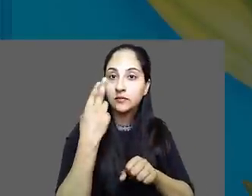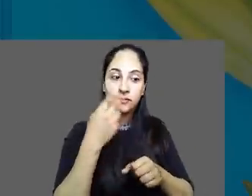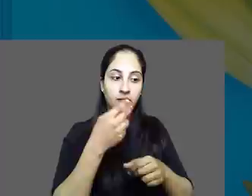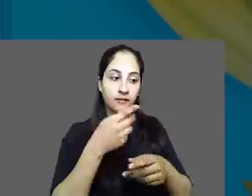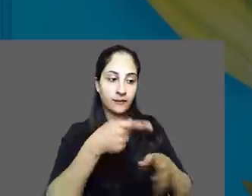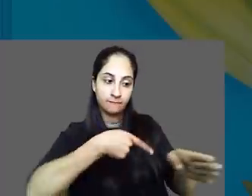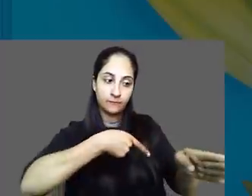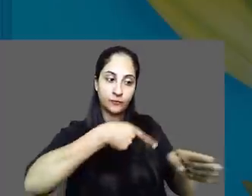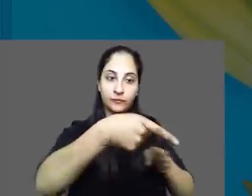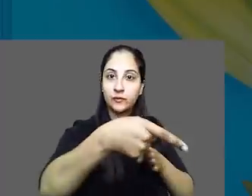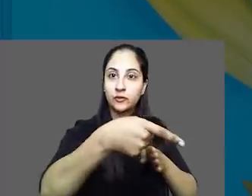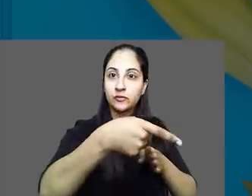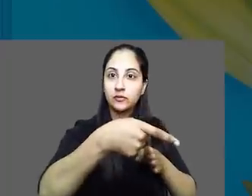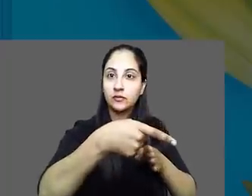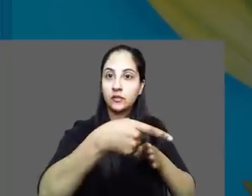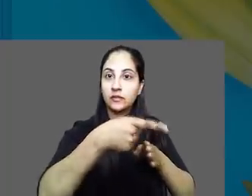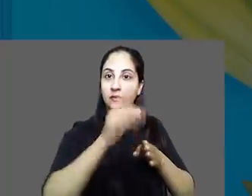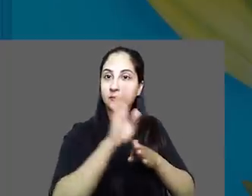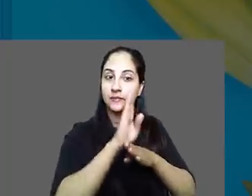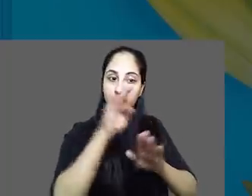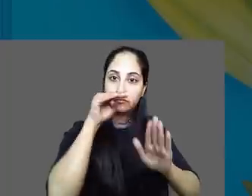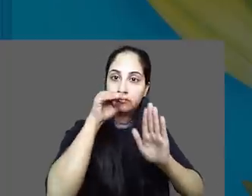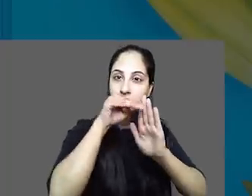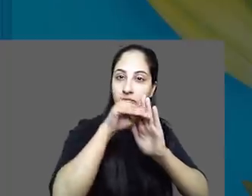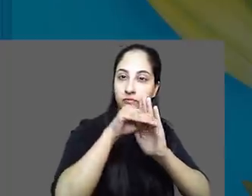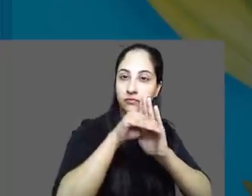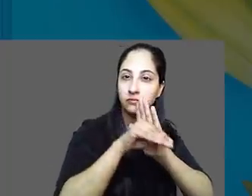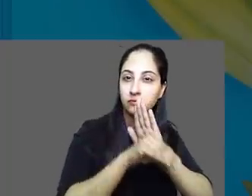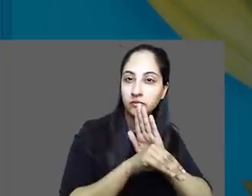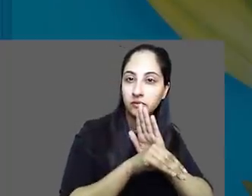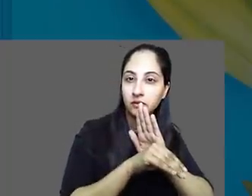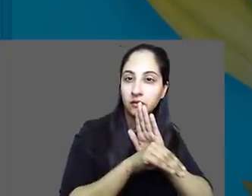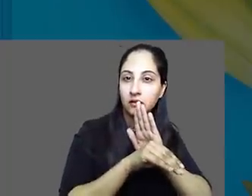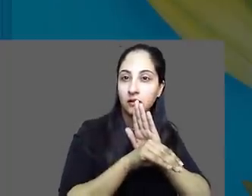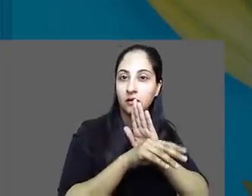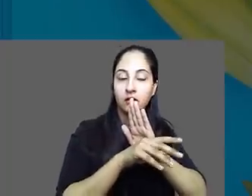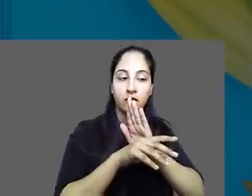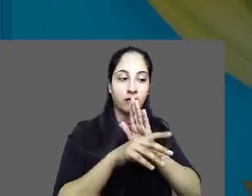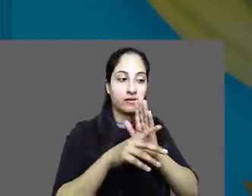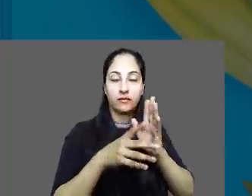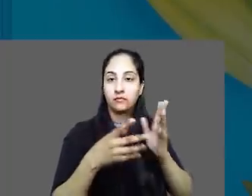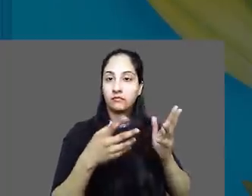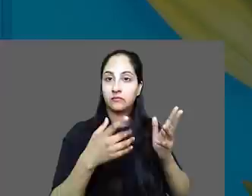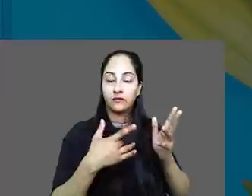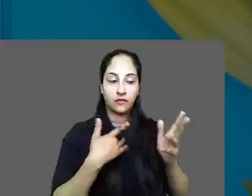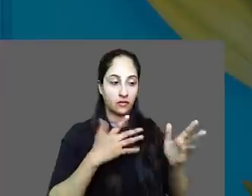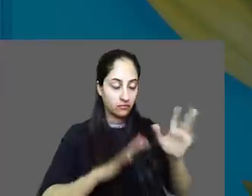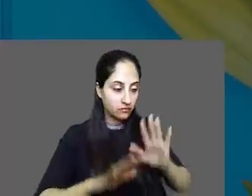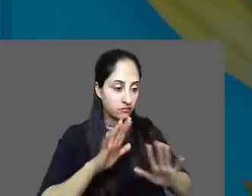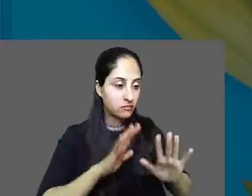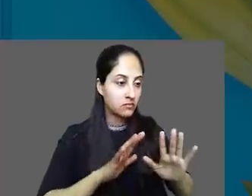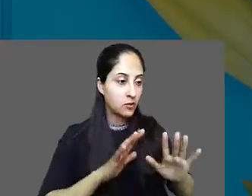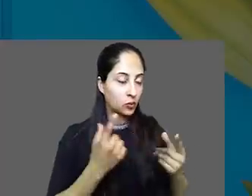in retooling. That worries us. So I think we have to separate economic matters from other matters. And